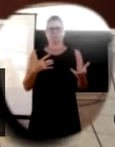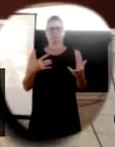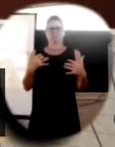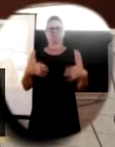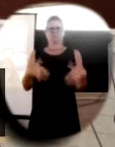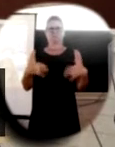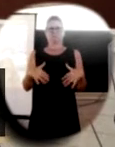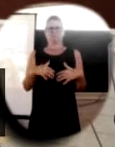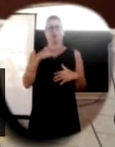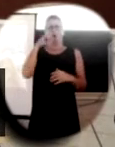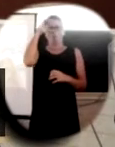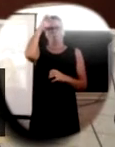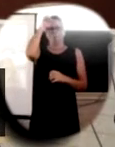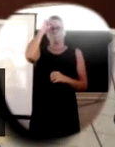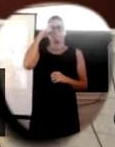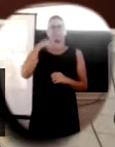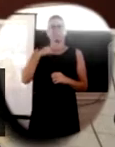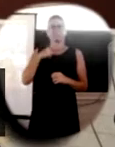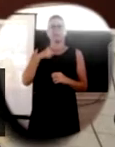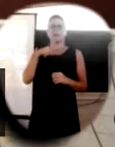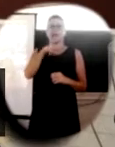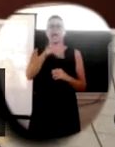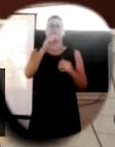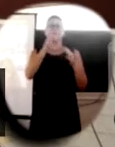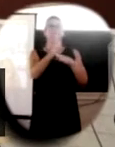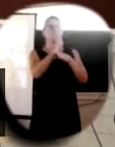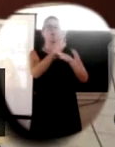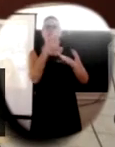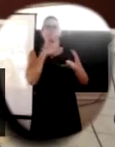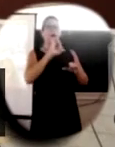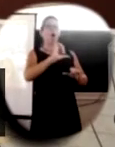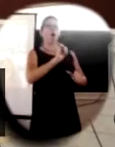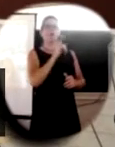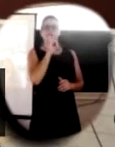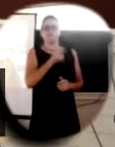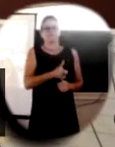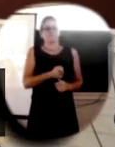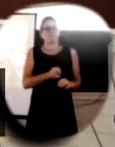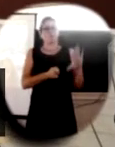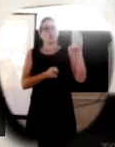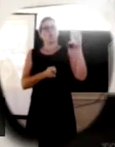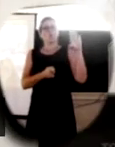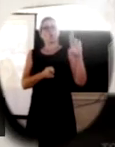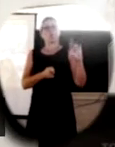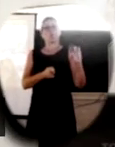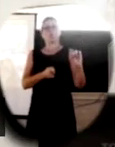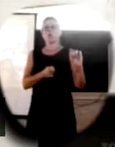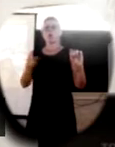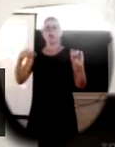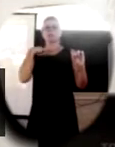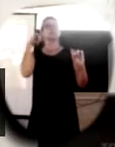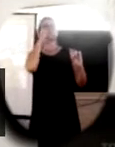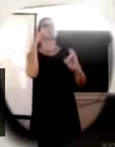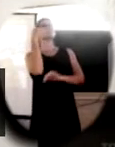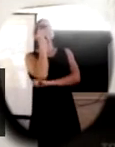discreetly turning off the volume on his favourite movie, and he continued to watch without a bat an eyelid. And even more